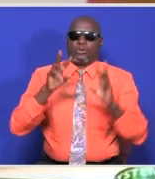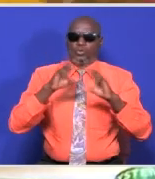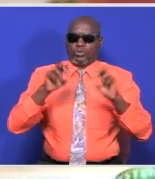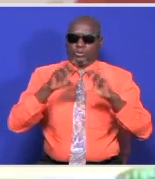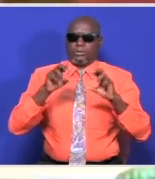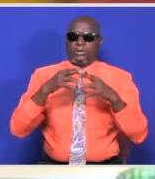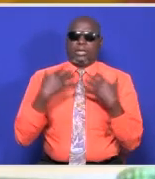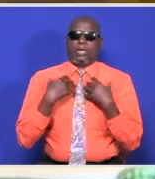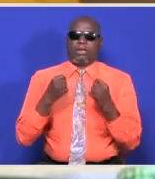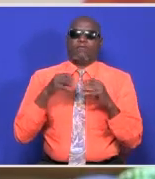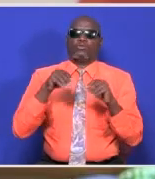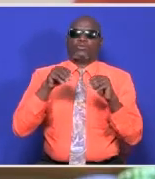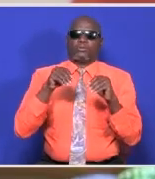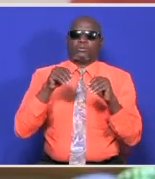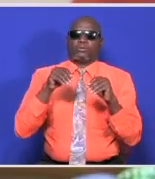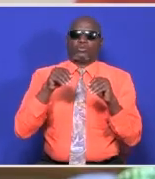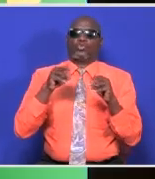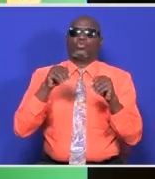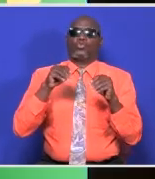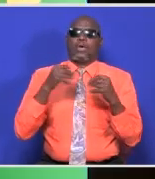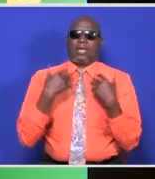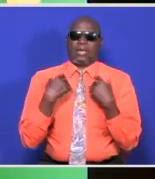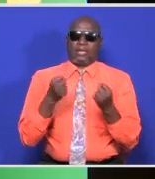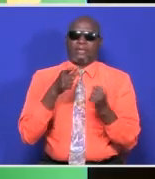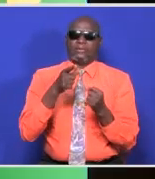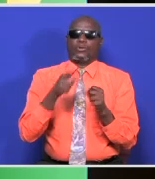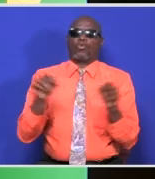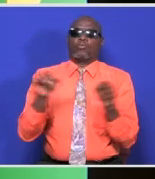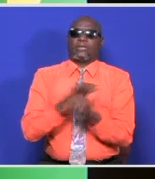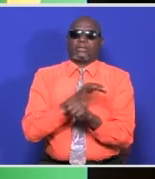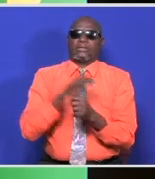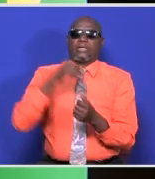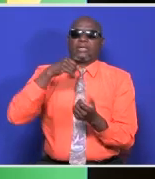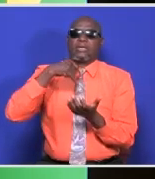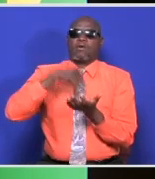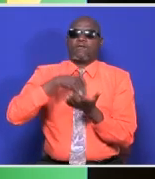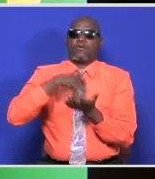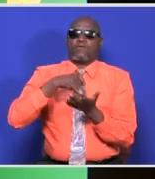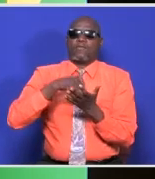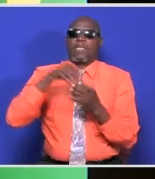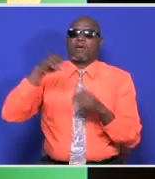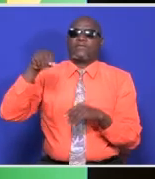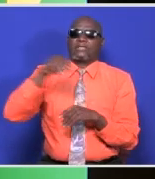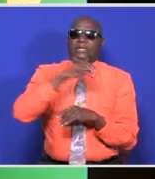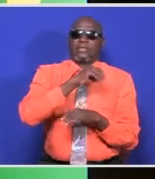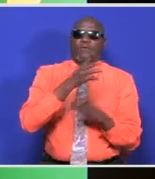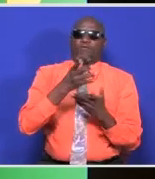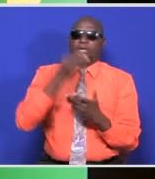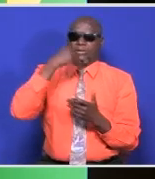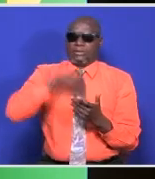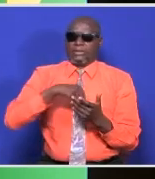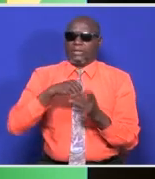on just minding the soil health, and this is comprehensive. It involves not just increasing fertilizer uptake, but also looking